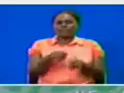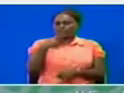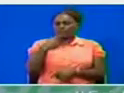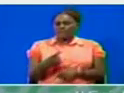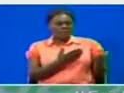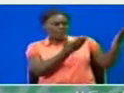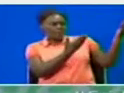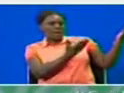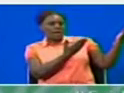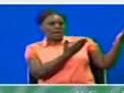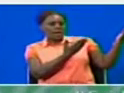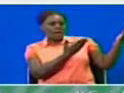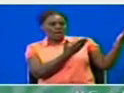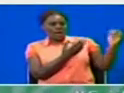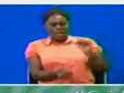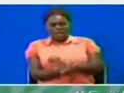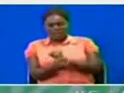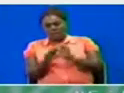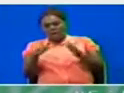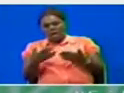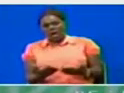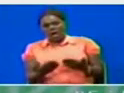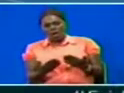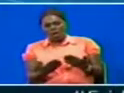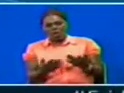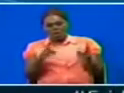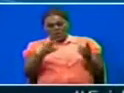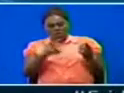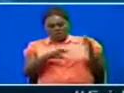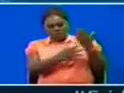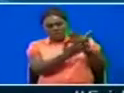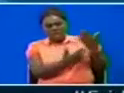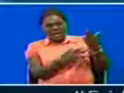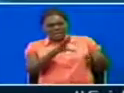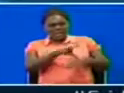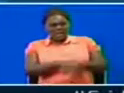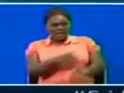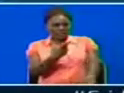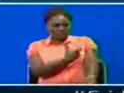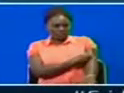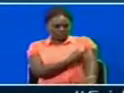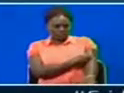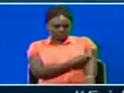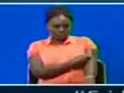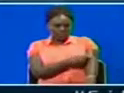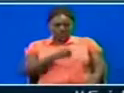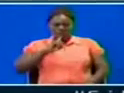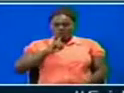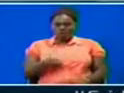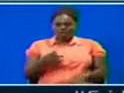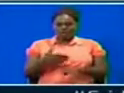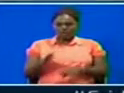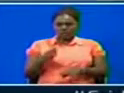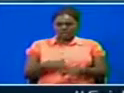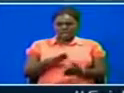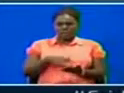Jemima Sumgong's explanation about the circumstances that led to her failed test had been rejected by IAAF, and she had been ordered to send a more